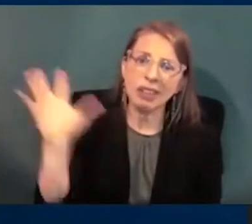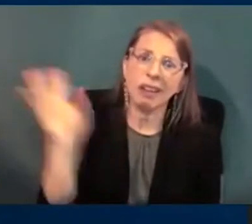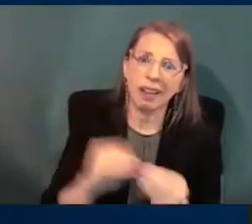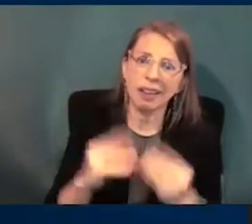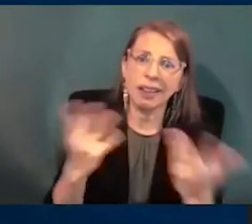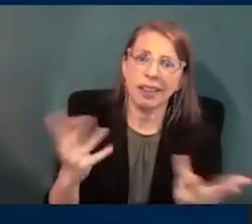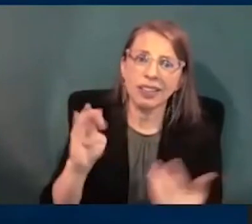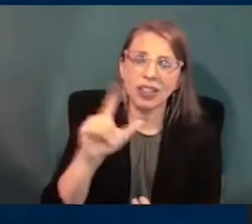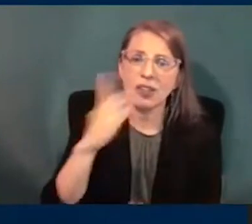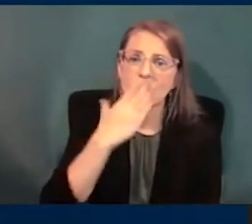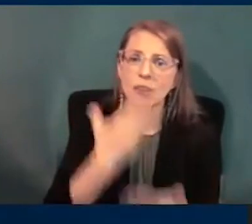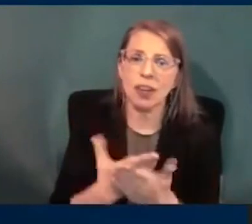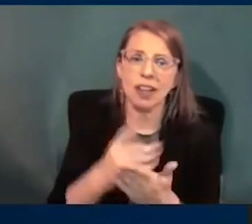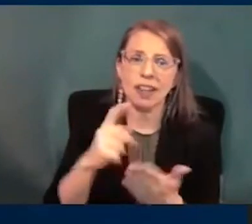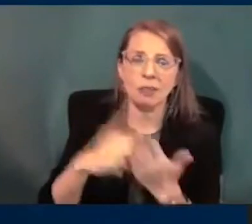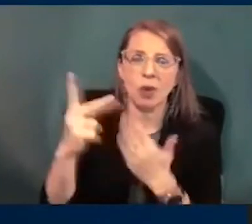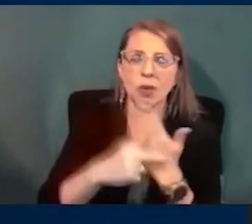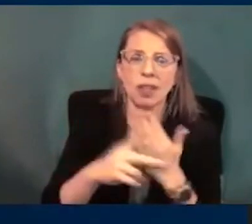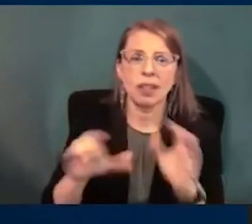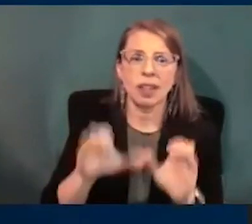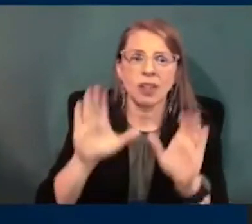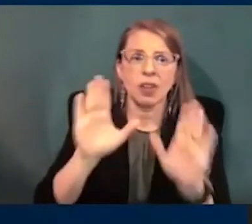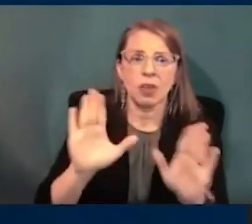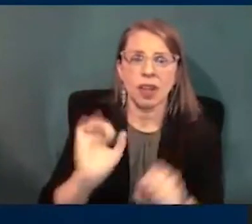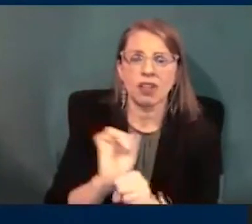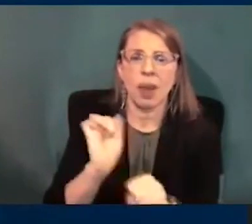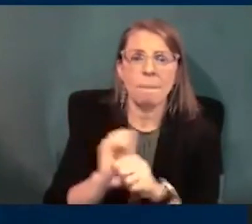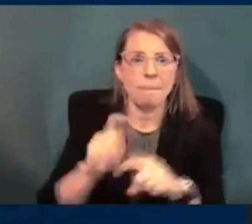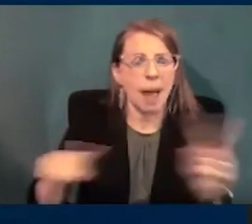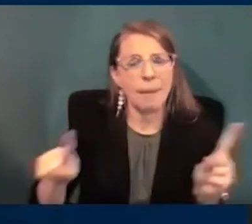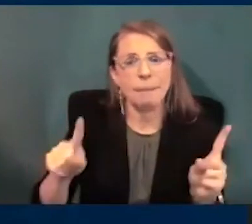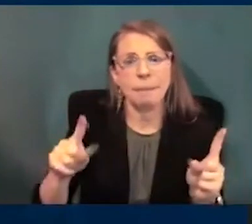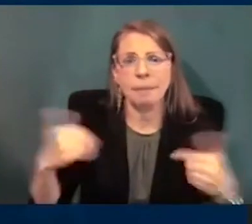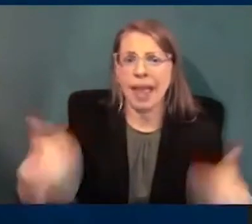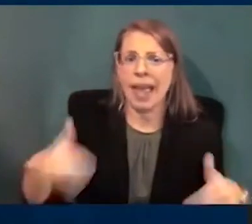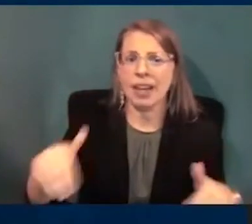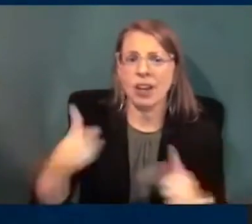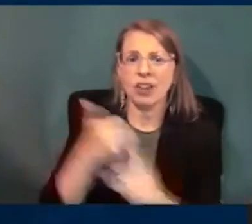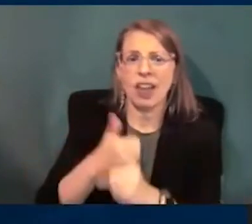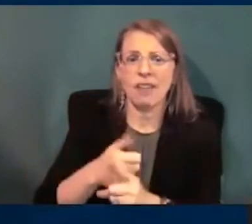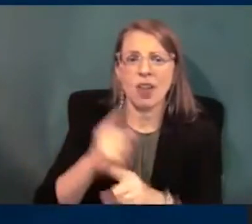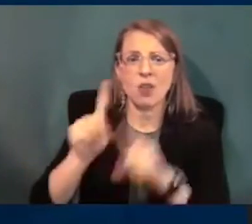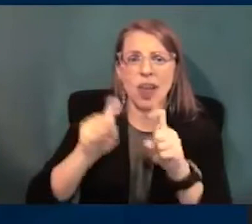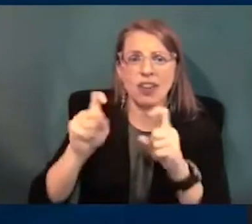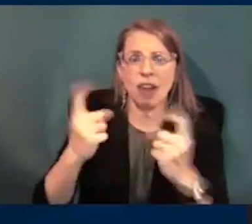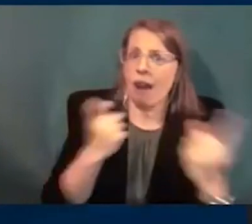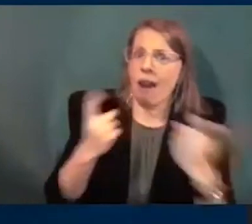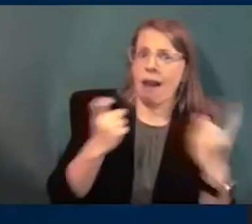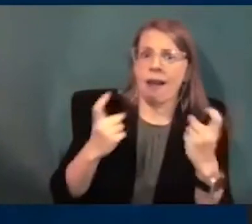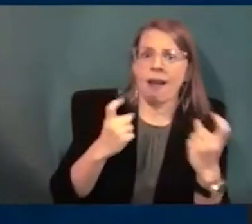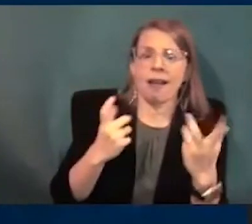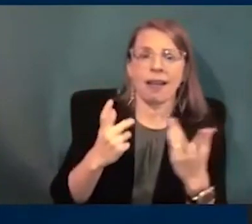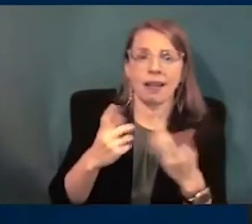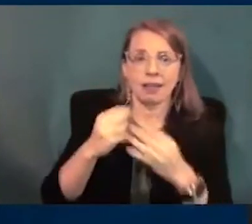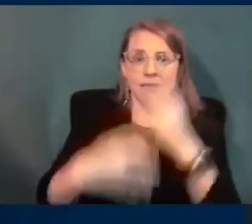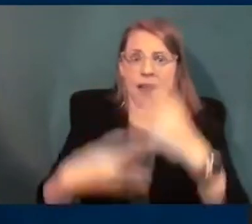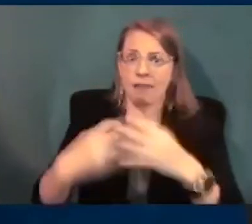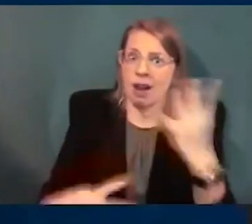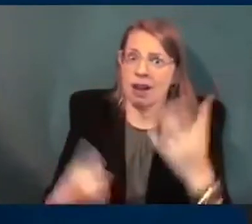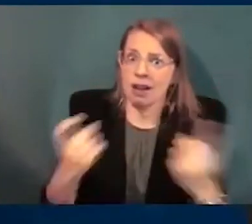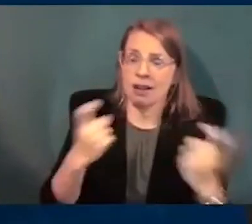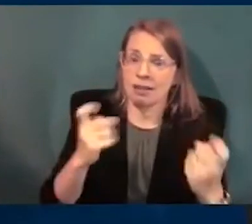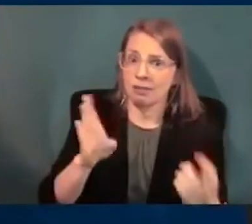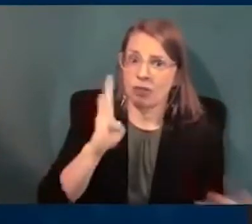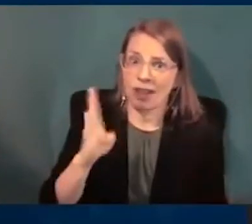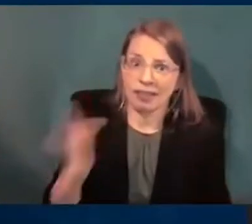this program. She does a great job. She really runs it. But man, when she wants questions answered, what she does. I got Well, the last these are all question, Denise. but there's She's- 12 all yeah. in one.